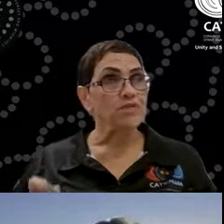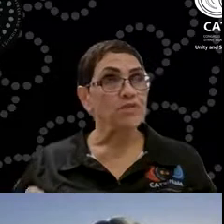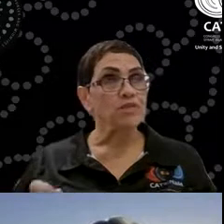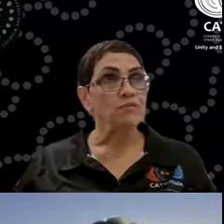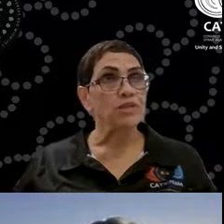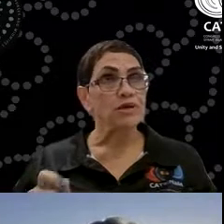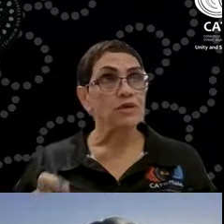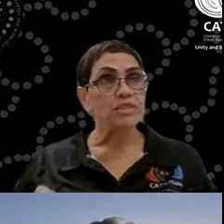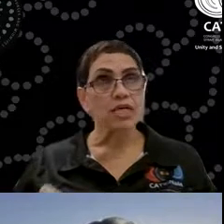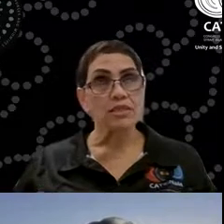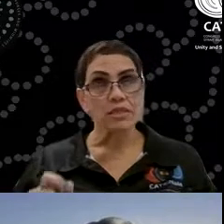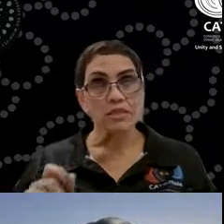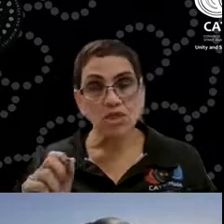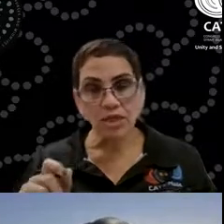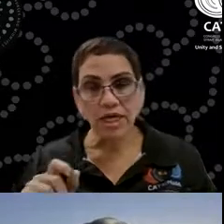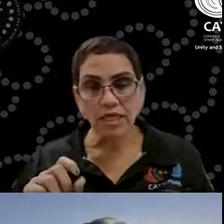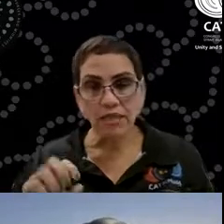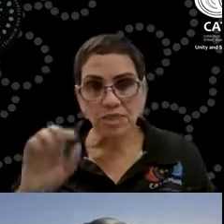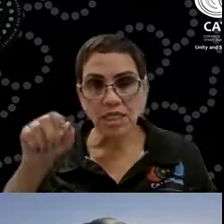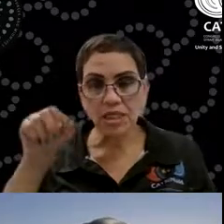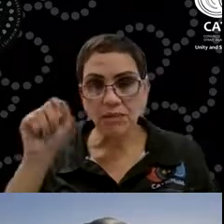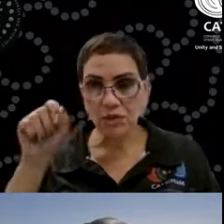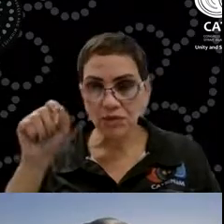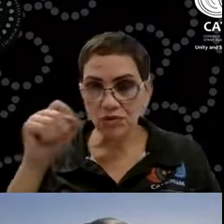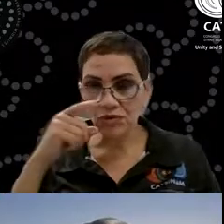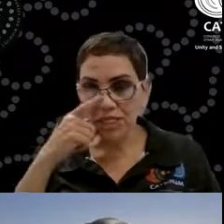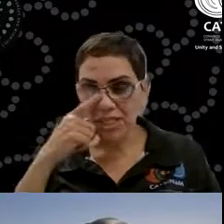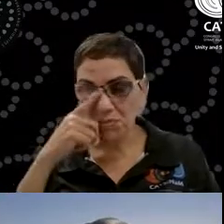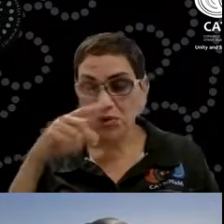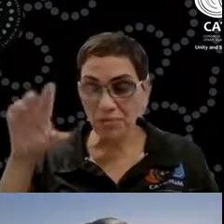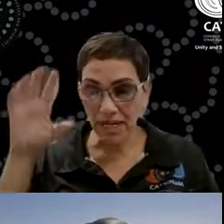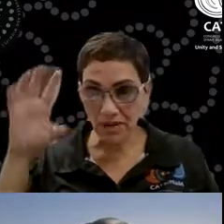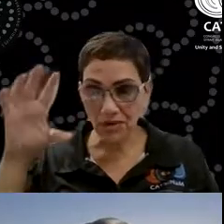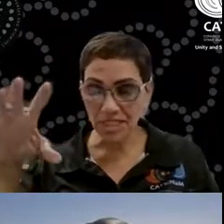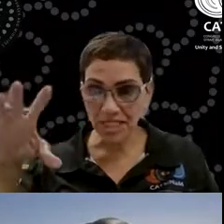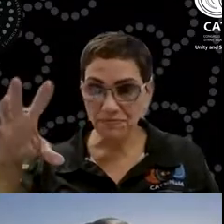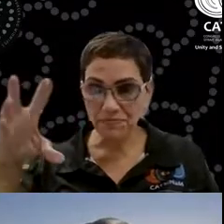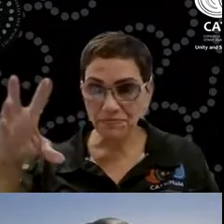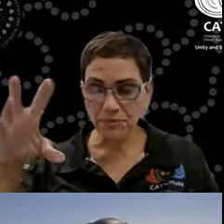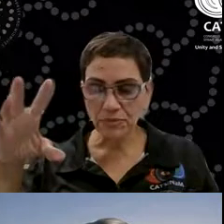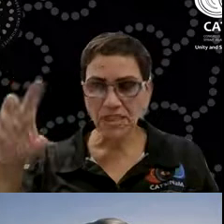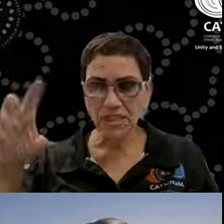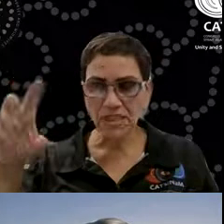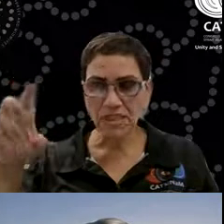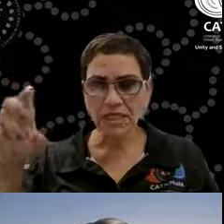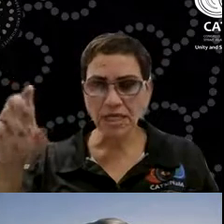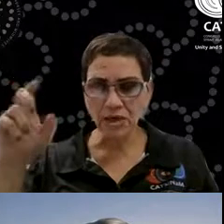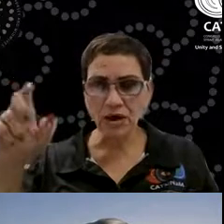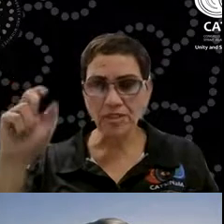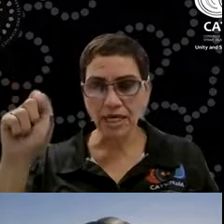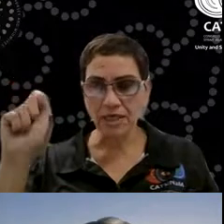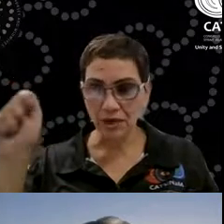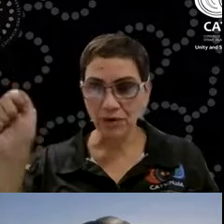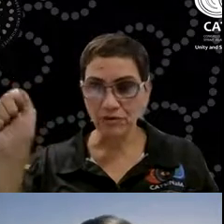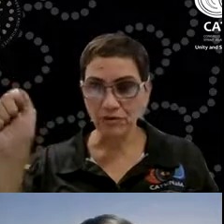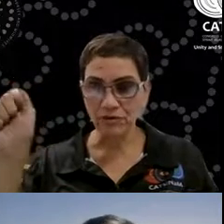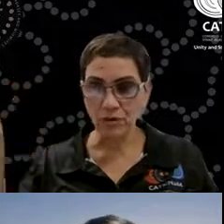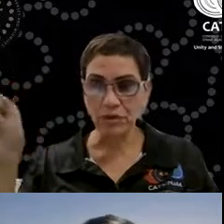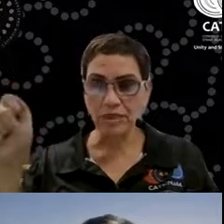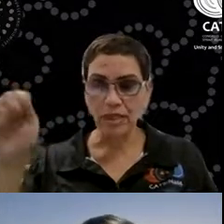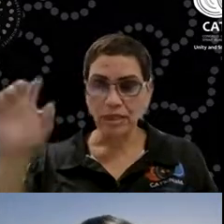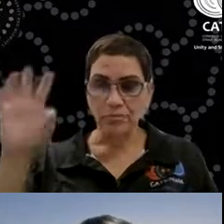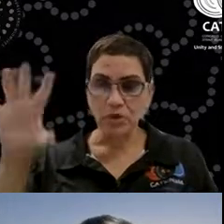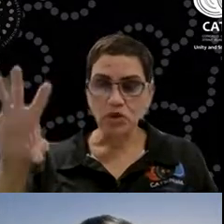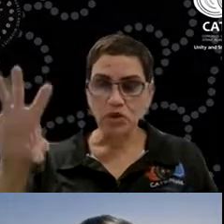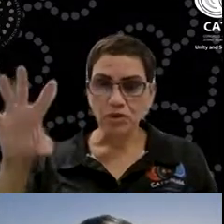I do have to preface this with, I would say that this training, in particular Module 3, is more about nursing. And I would